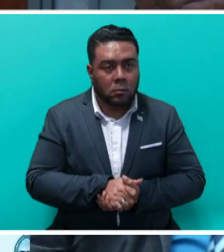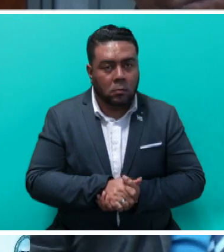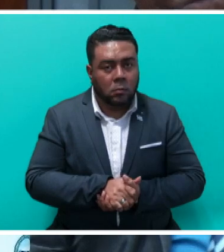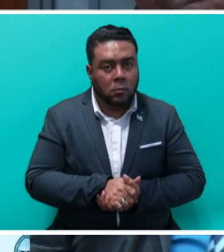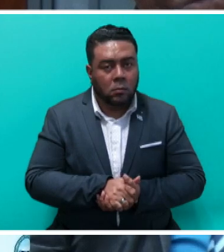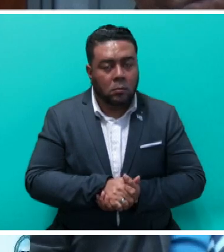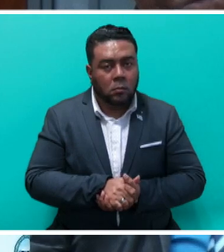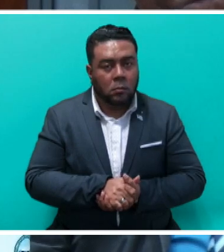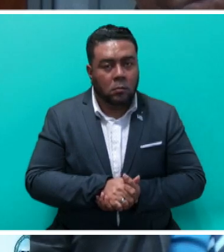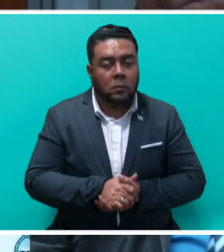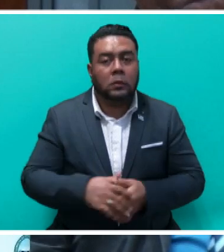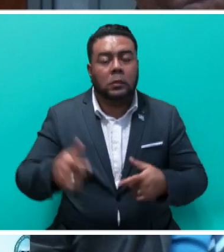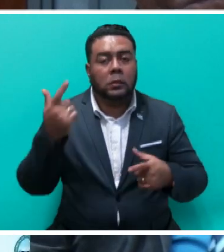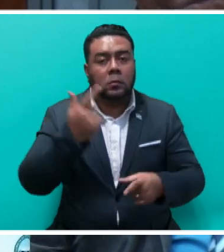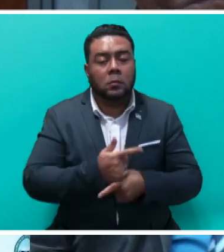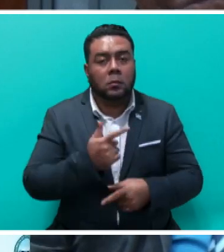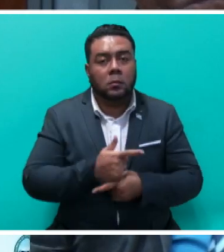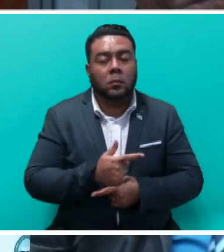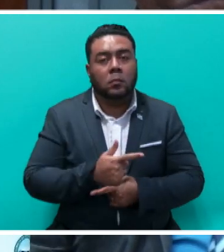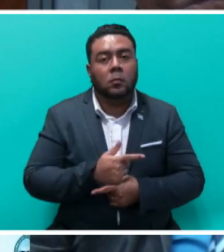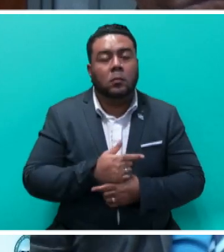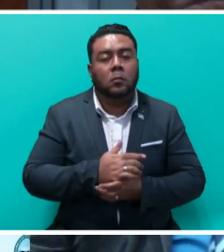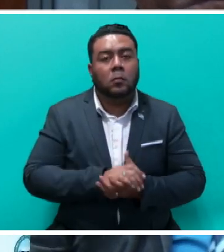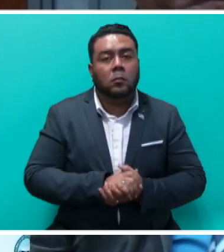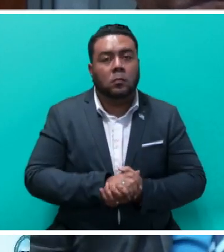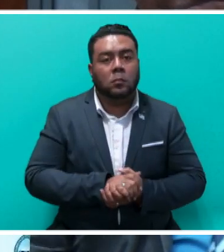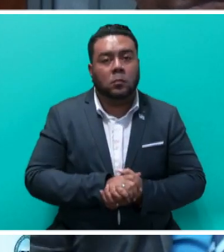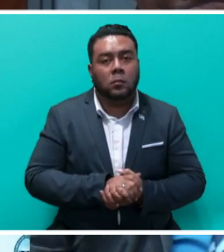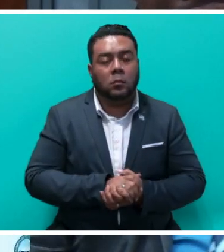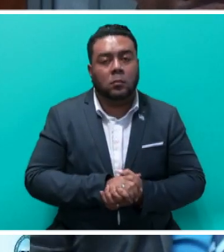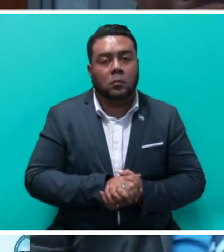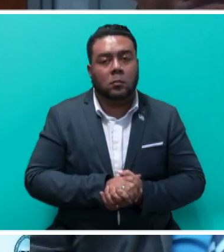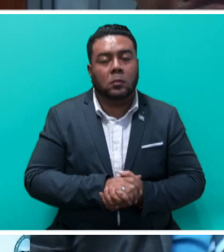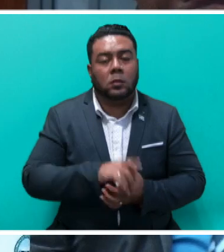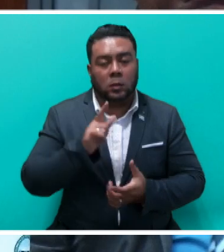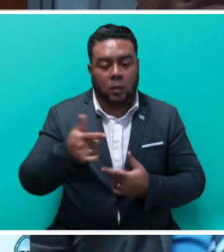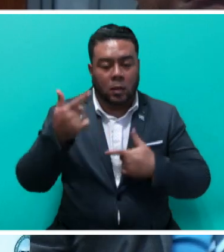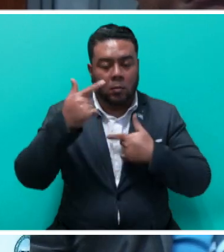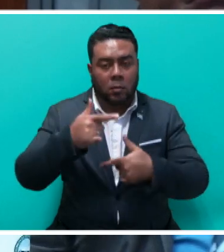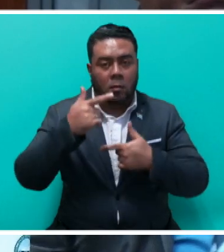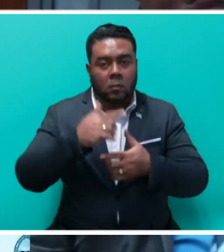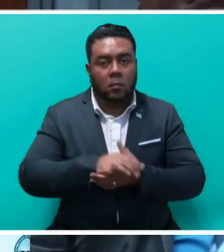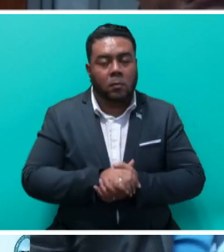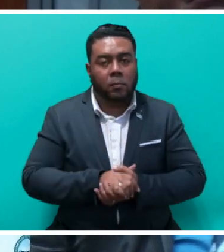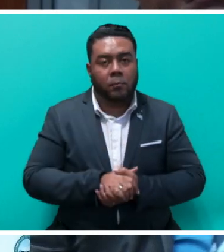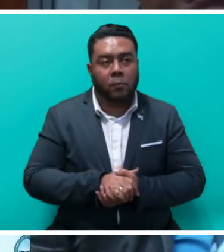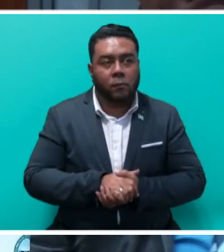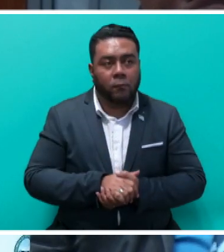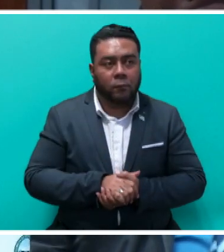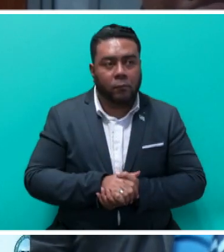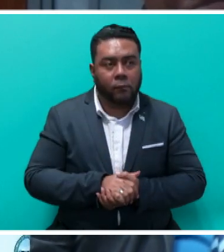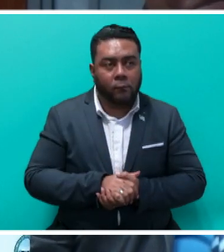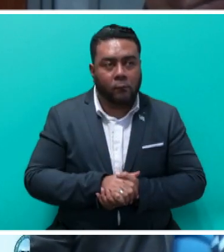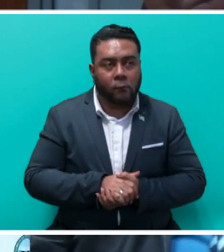jurisdictions with limited provisions to bases to accommodate this request. They view the limitation of new